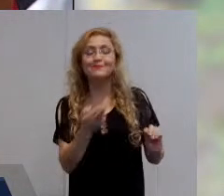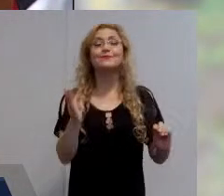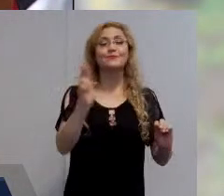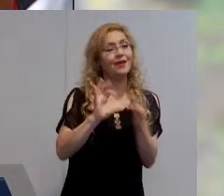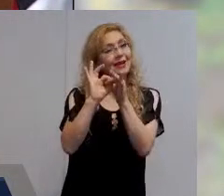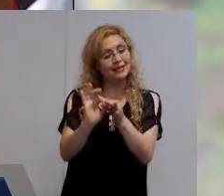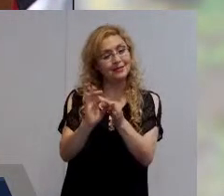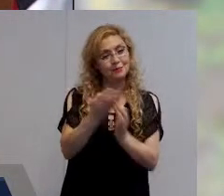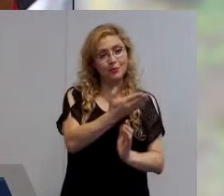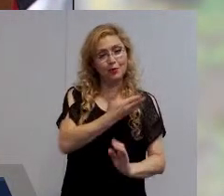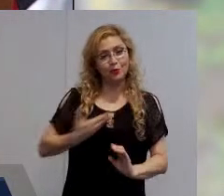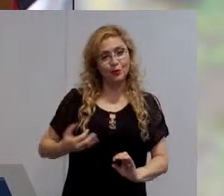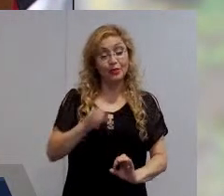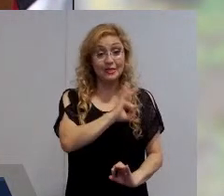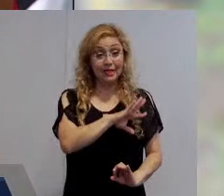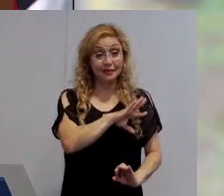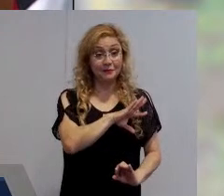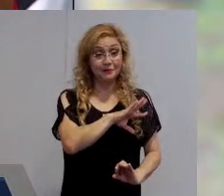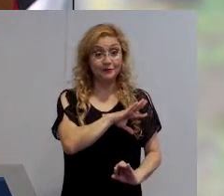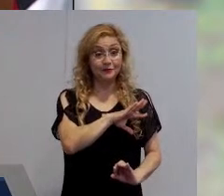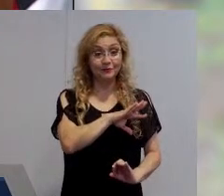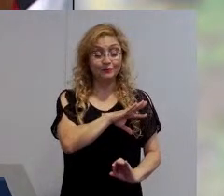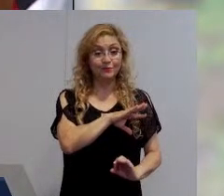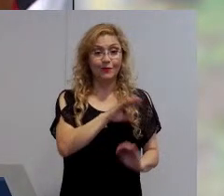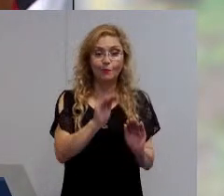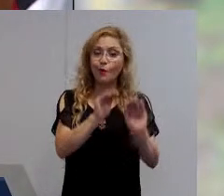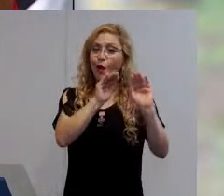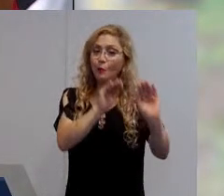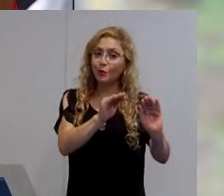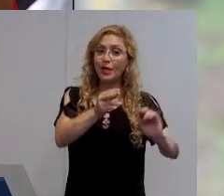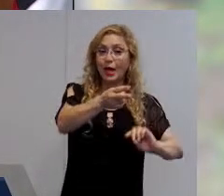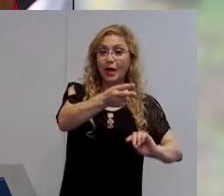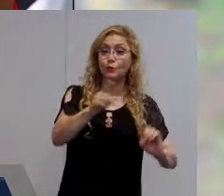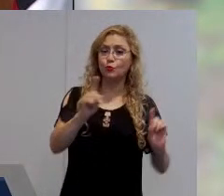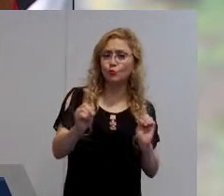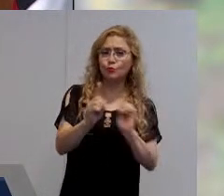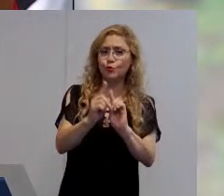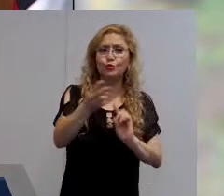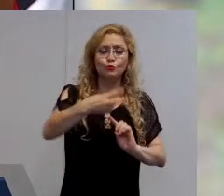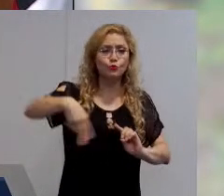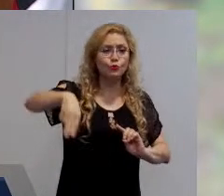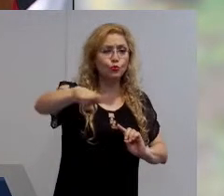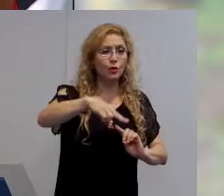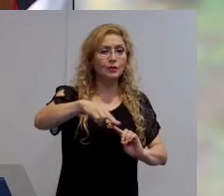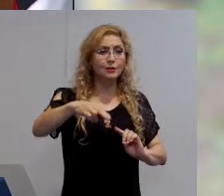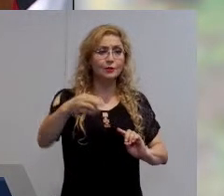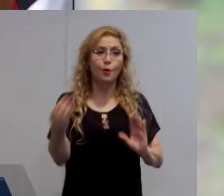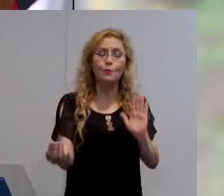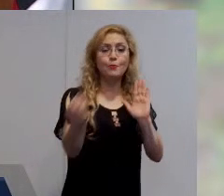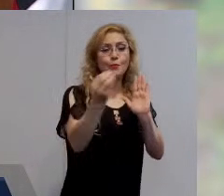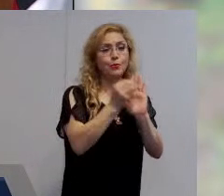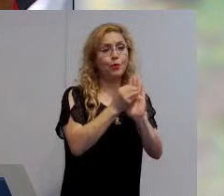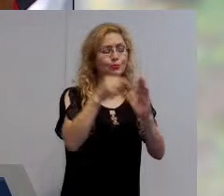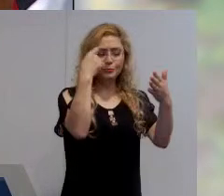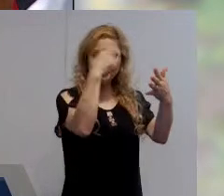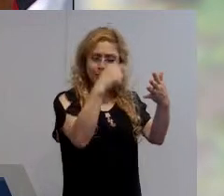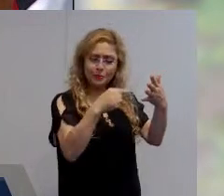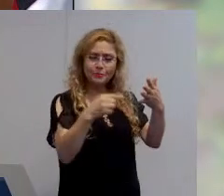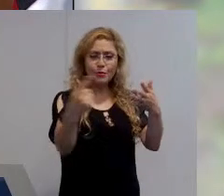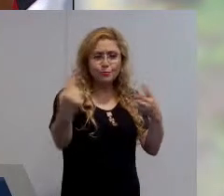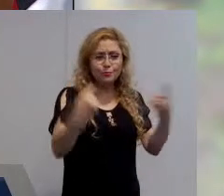our thanks to the government of Chile for hosting and supporting us at these meetings and welcoming so